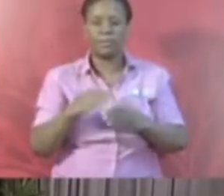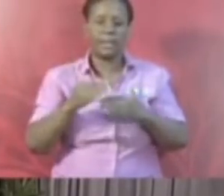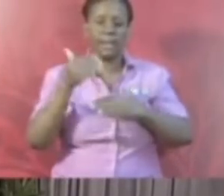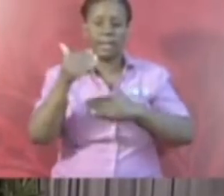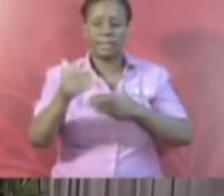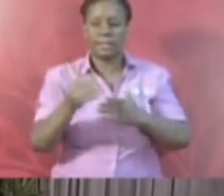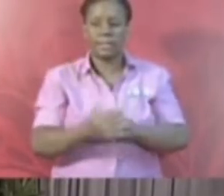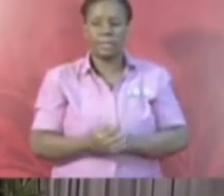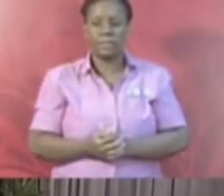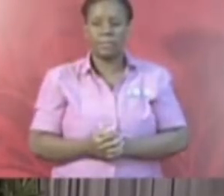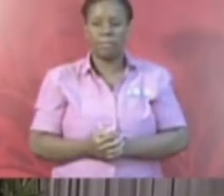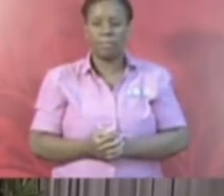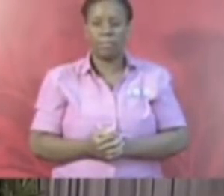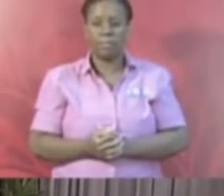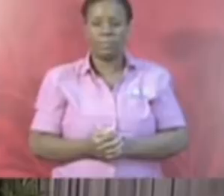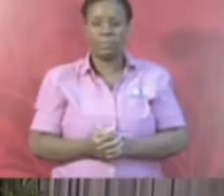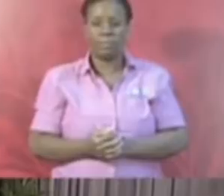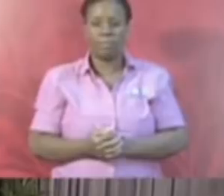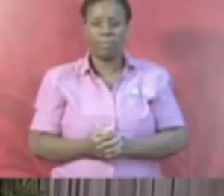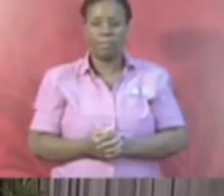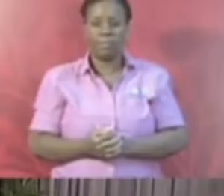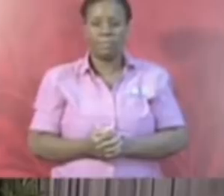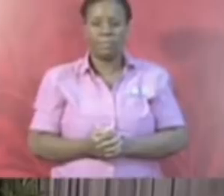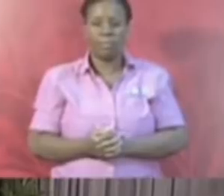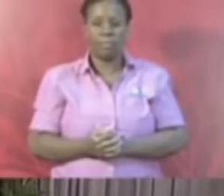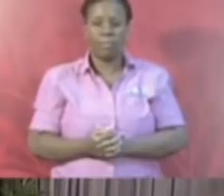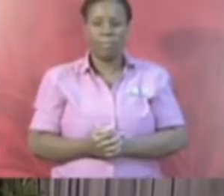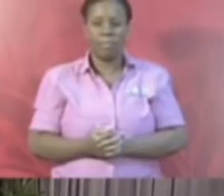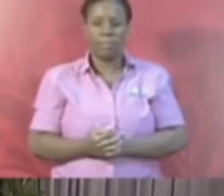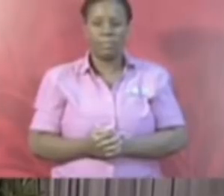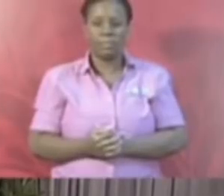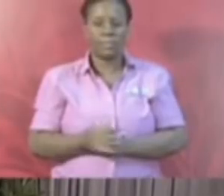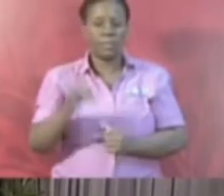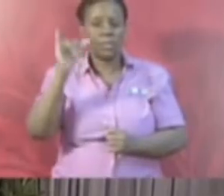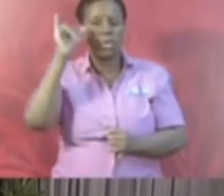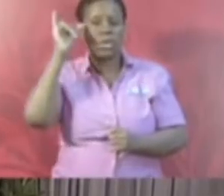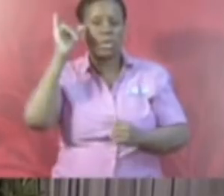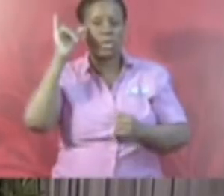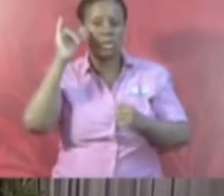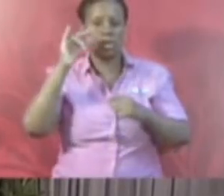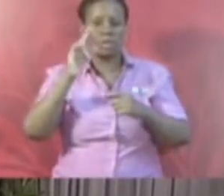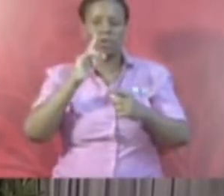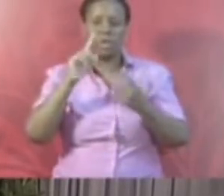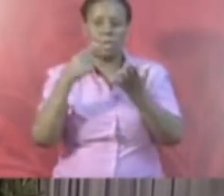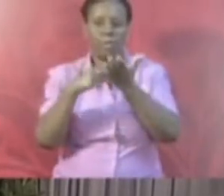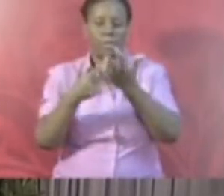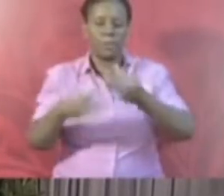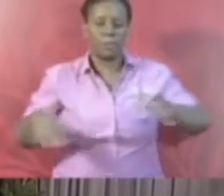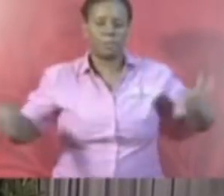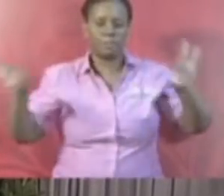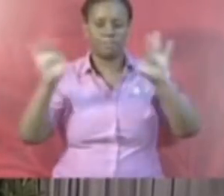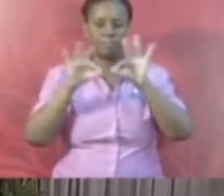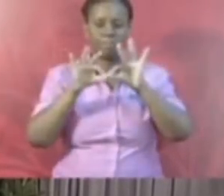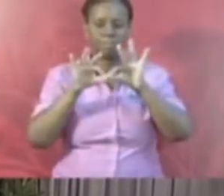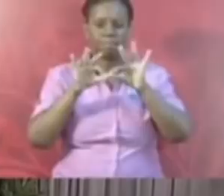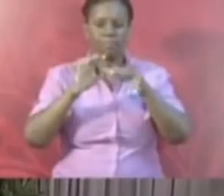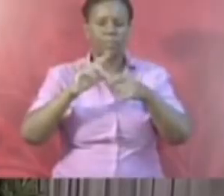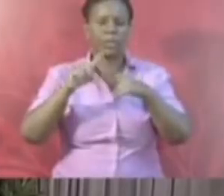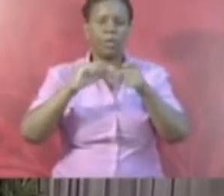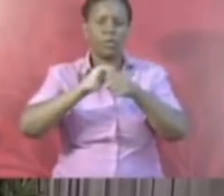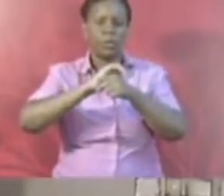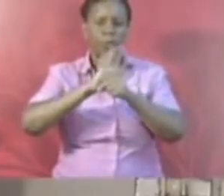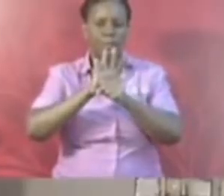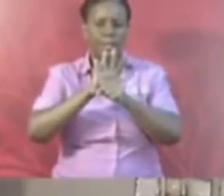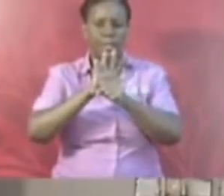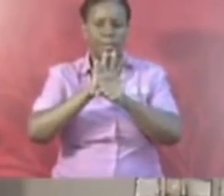Young, Minister of National Security, will address key matters related to Trinidad and Tobago's COVID-19